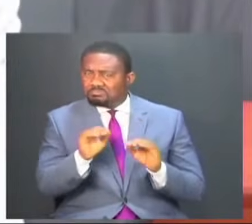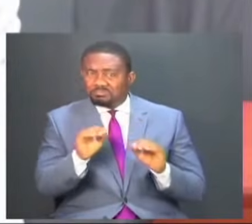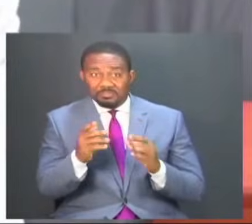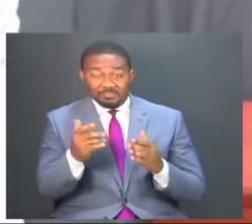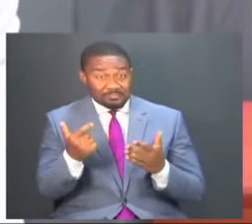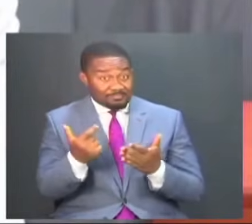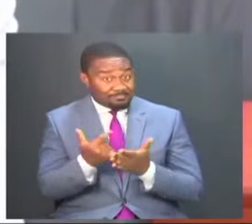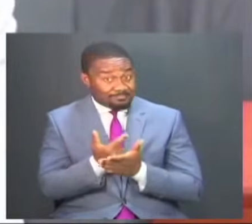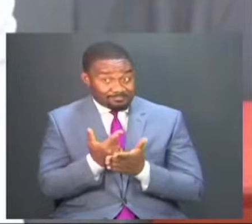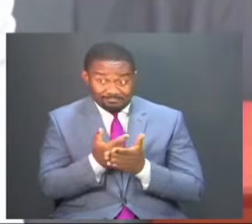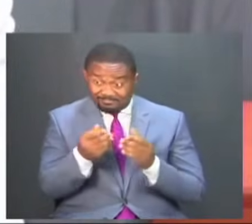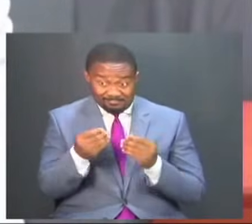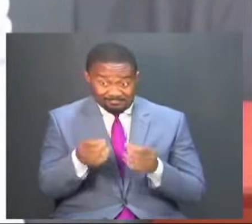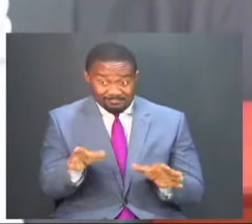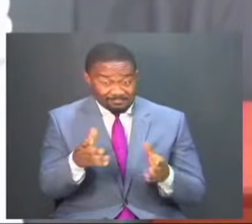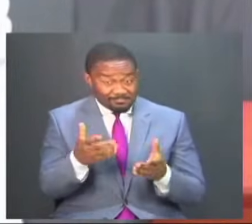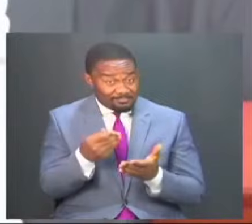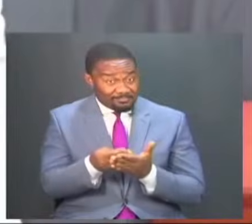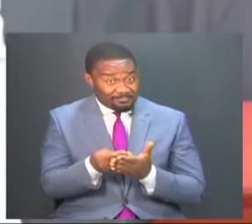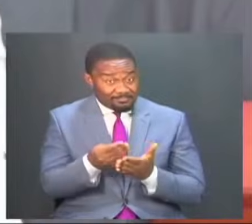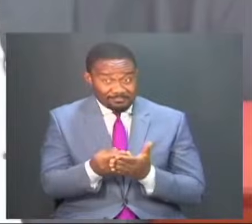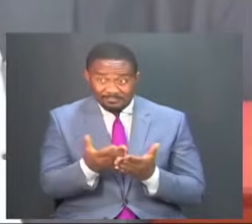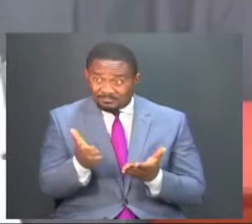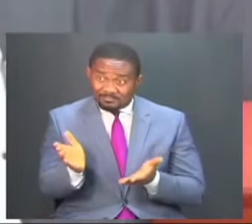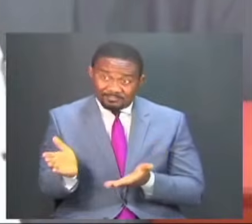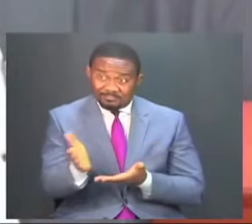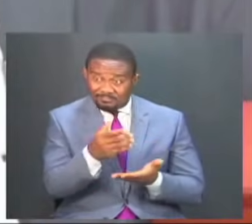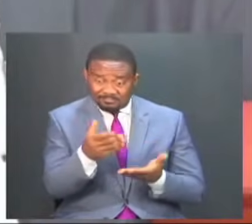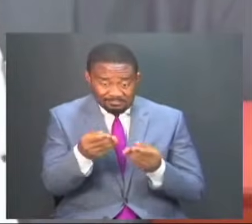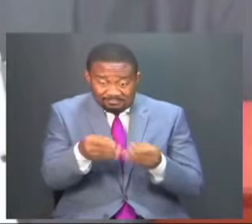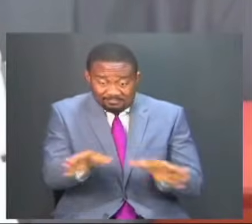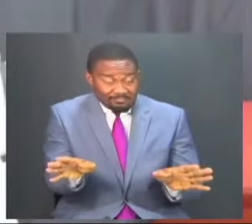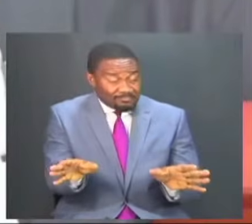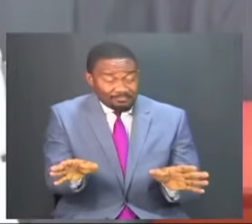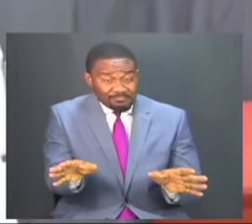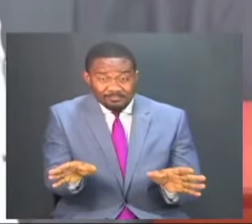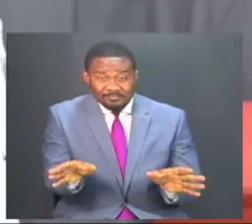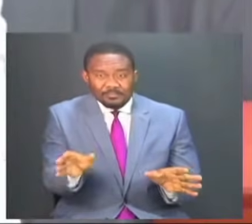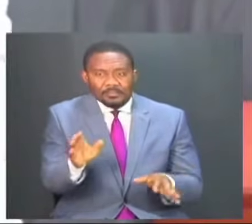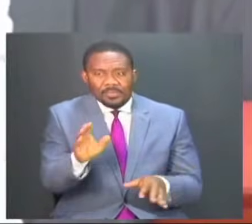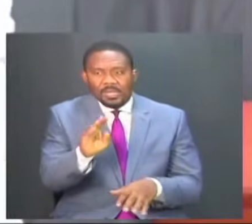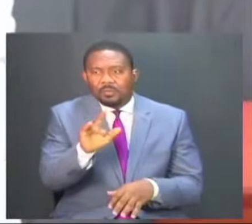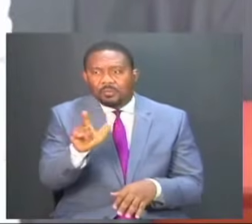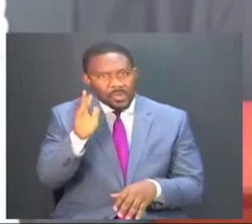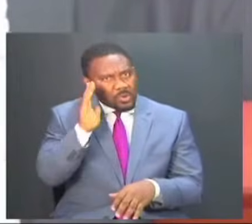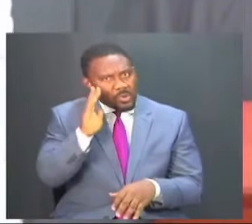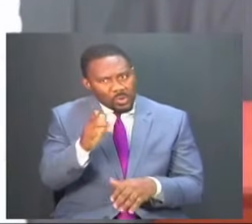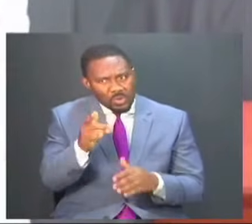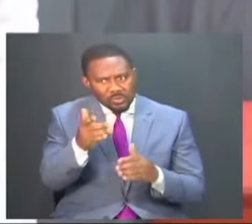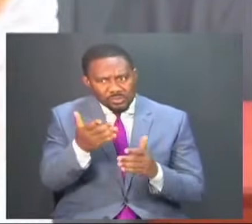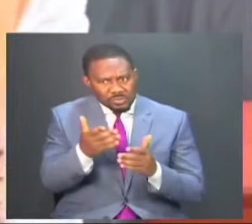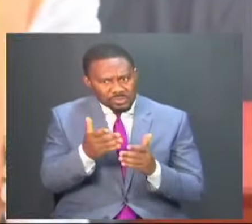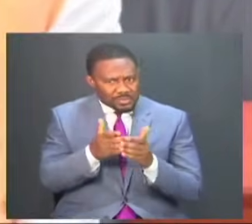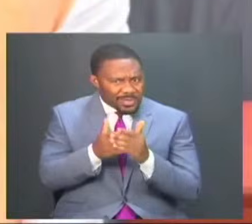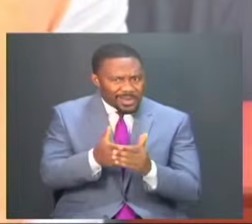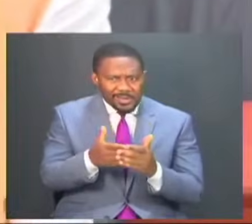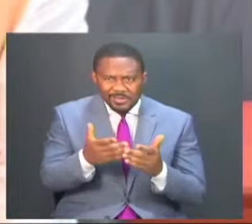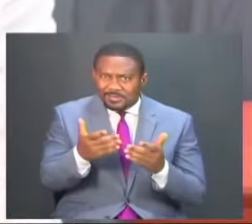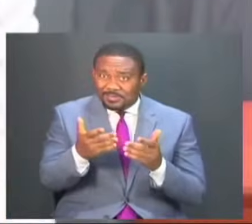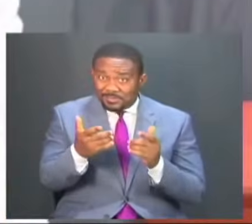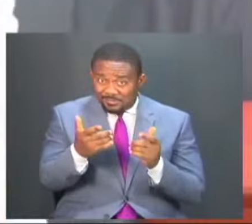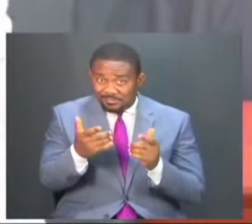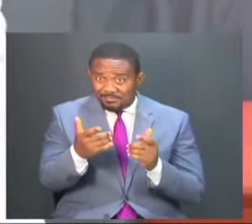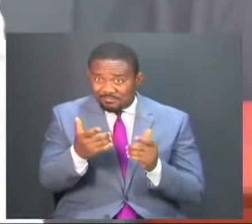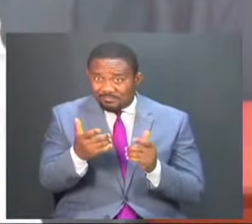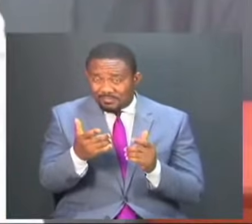is losing a lot of revenues, and I think this bill will offer or provide the